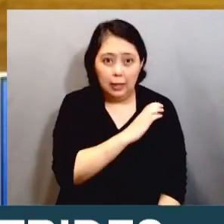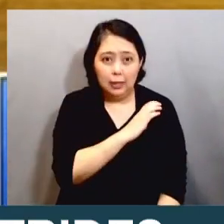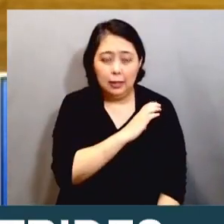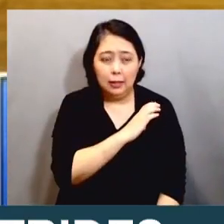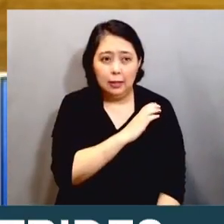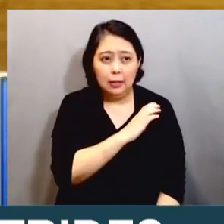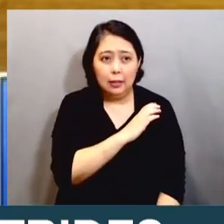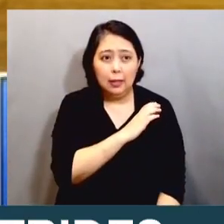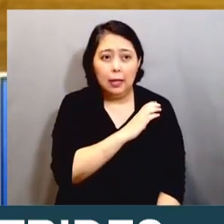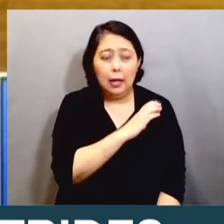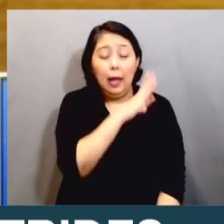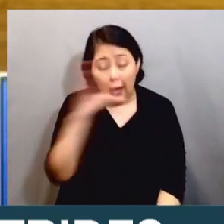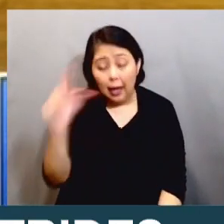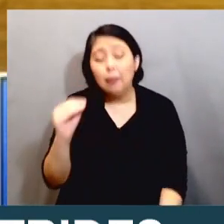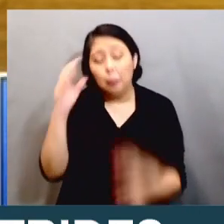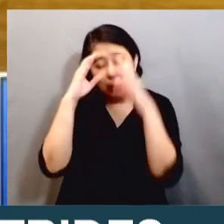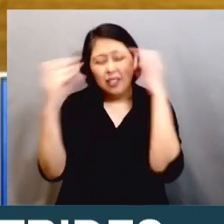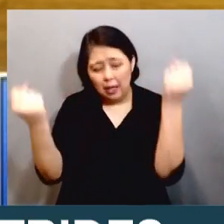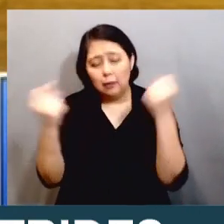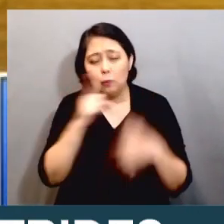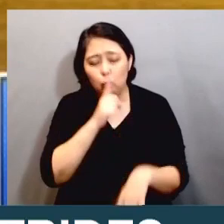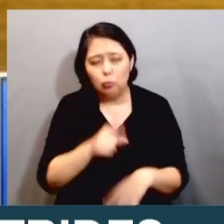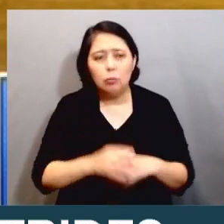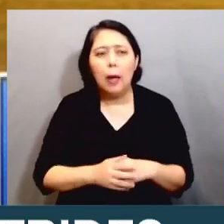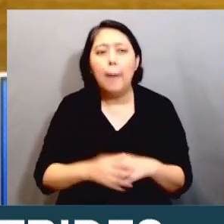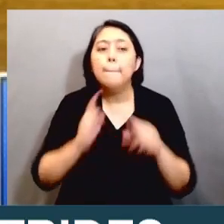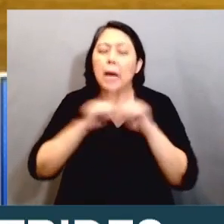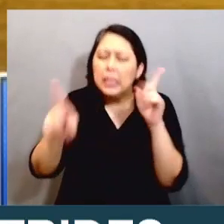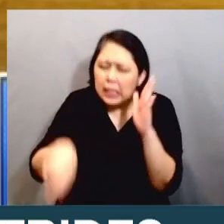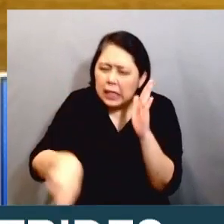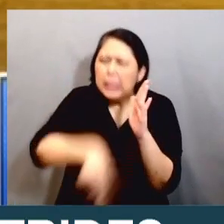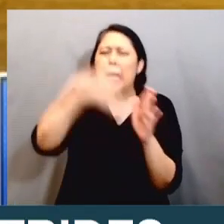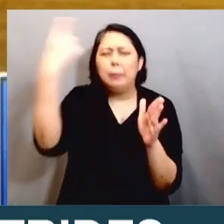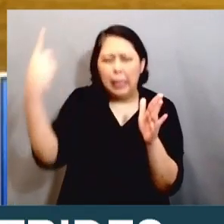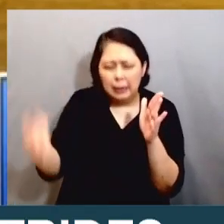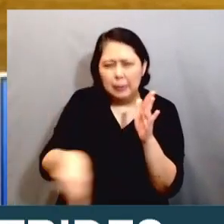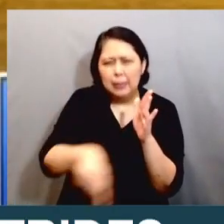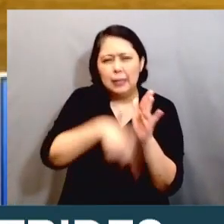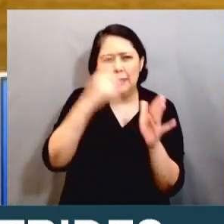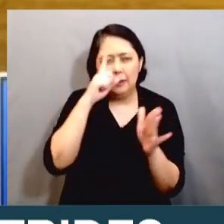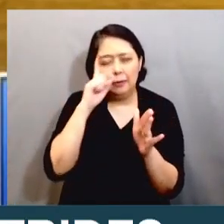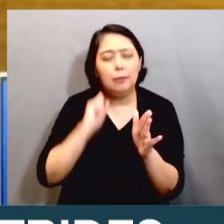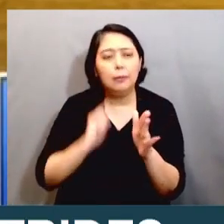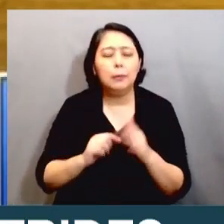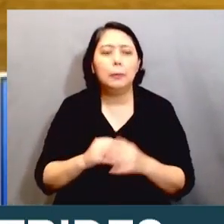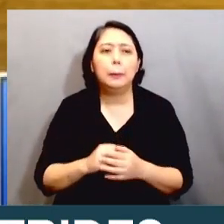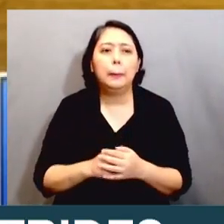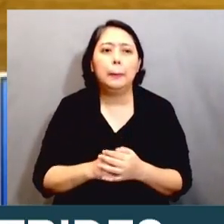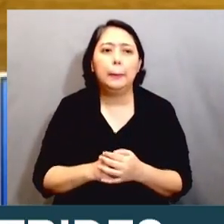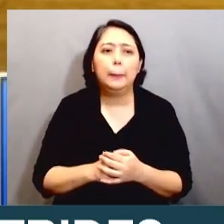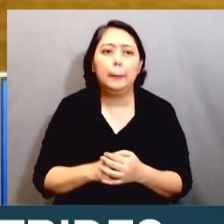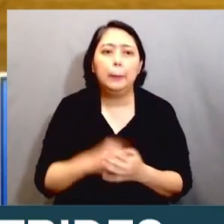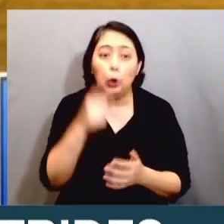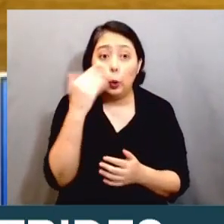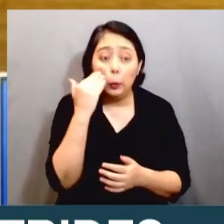President. But sometimes, you know, in our